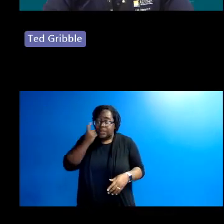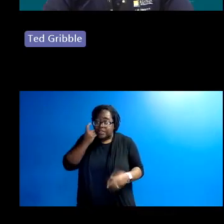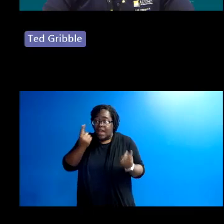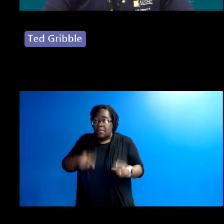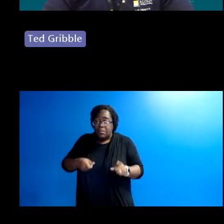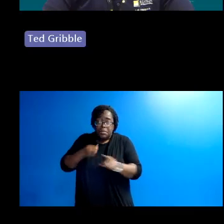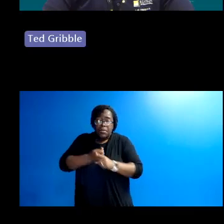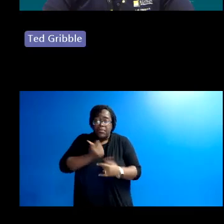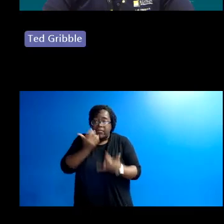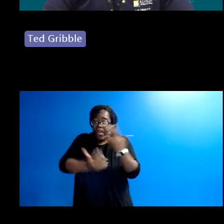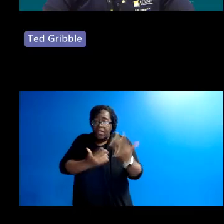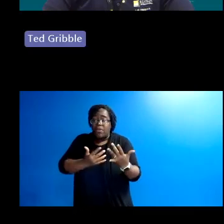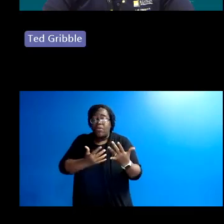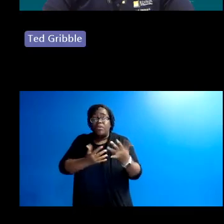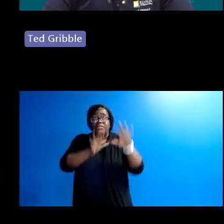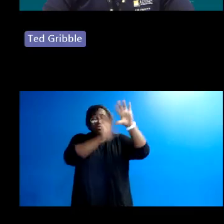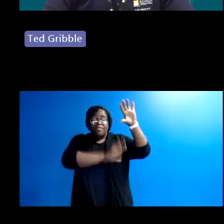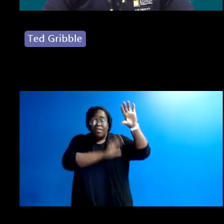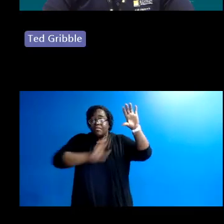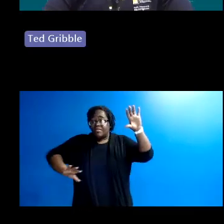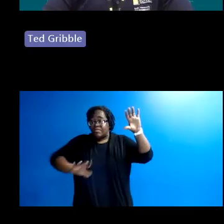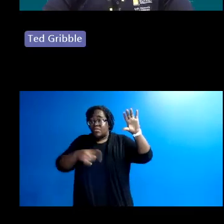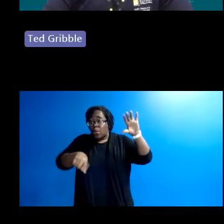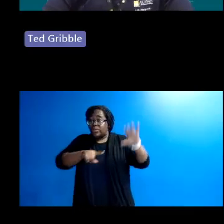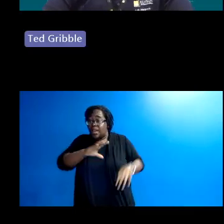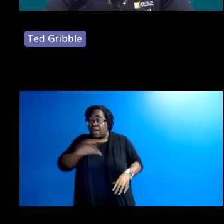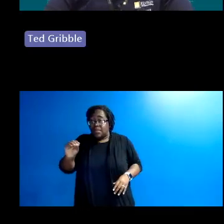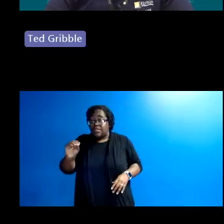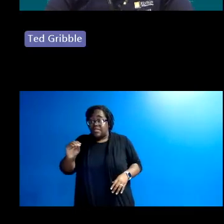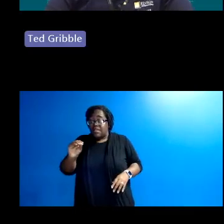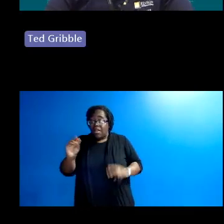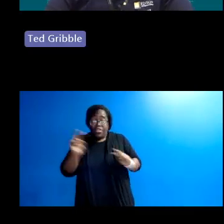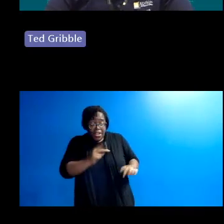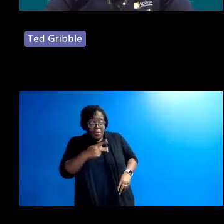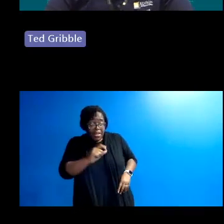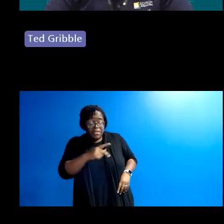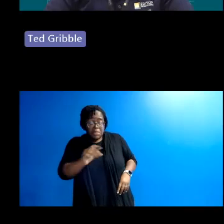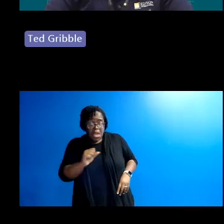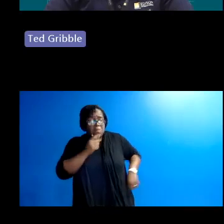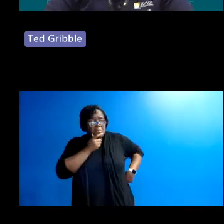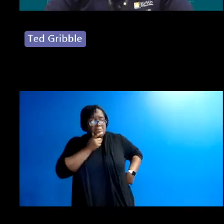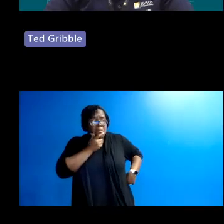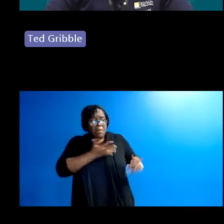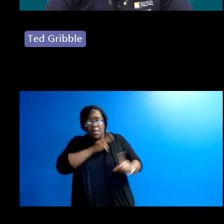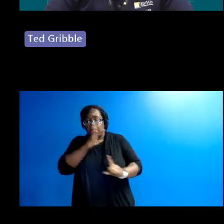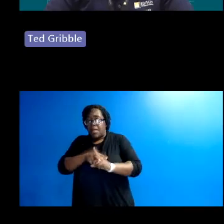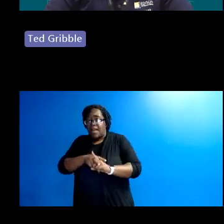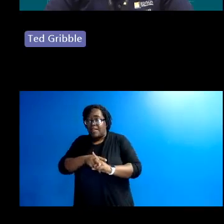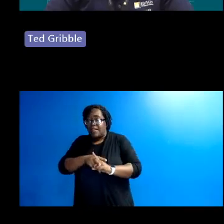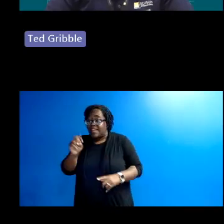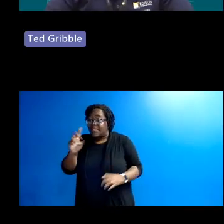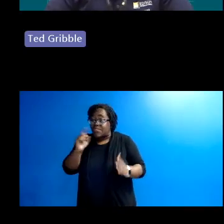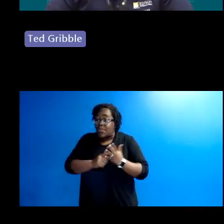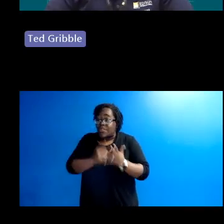and those utilities are all looking at PSPS now as well. And we're even seeing forest fires out in the